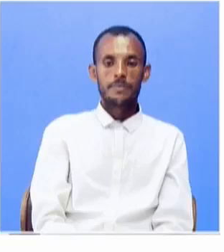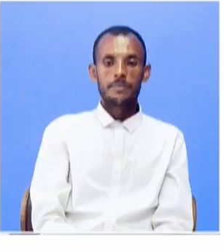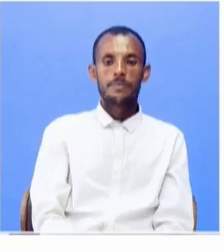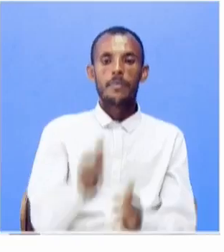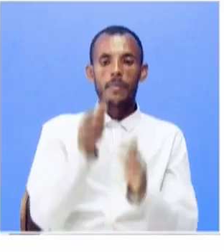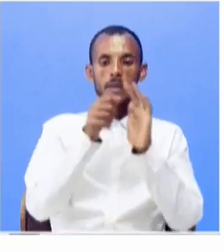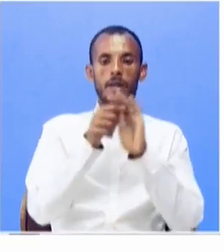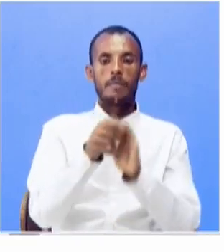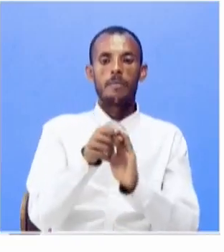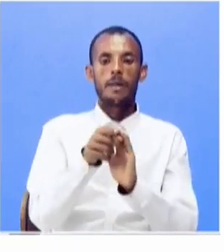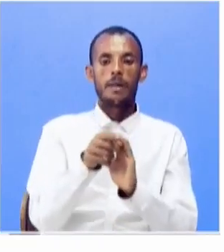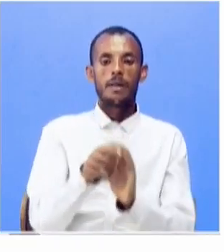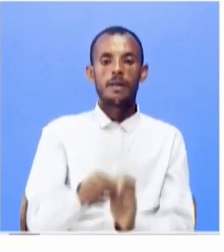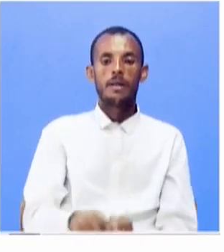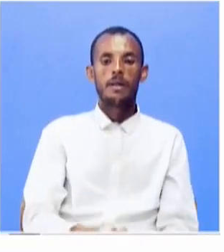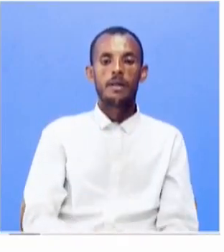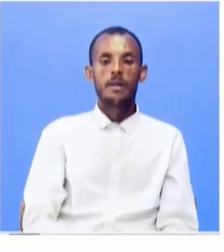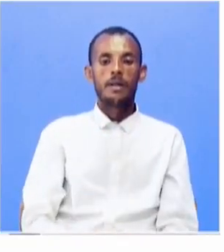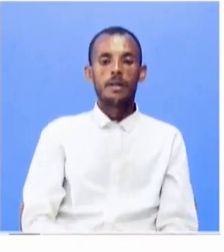Example.